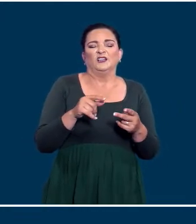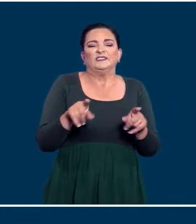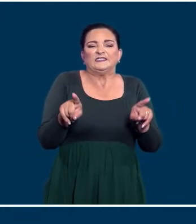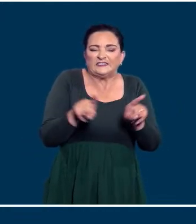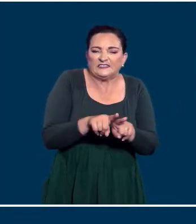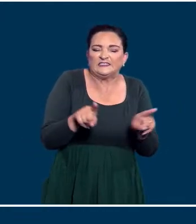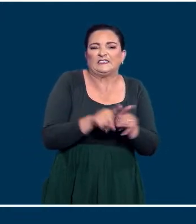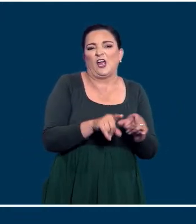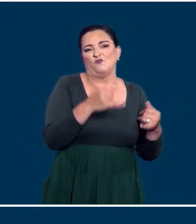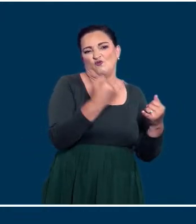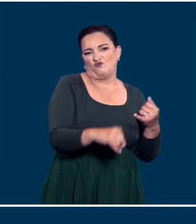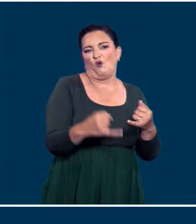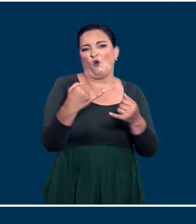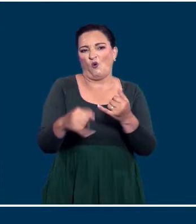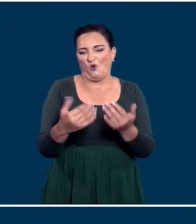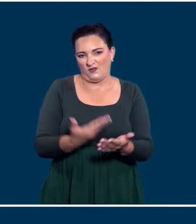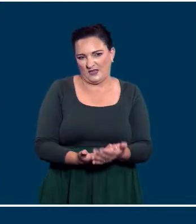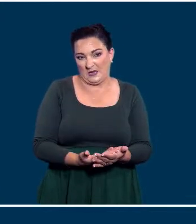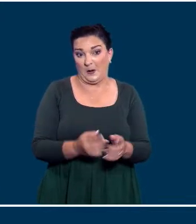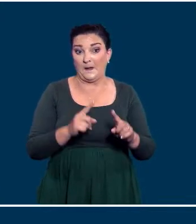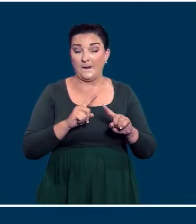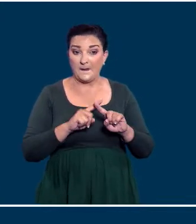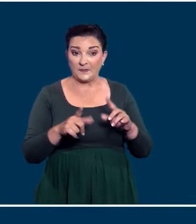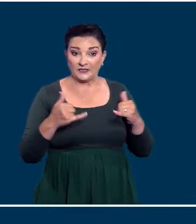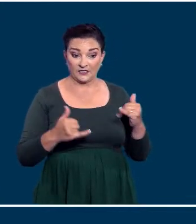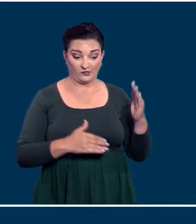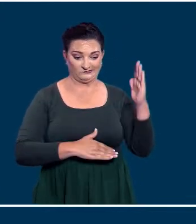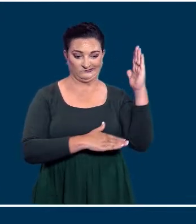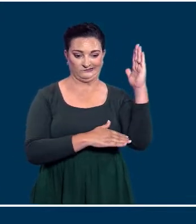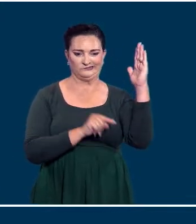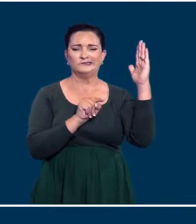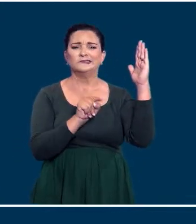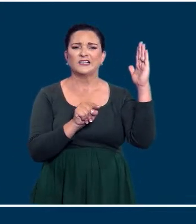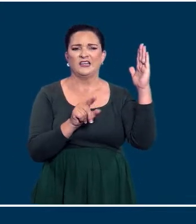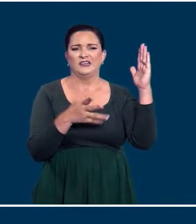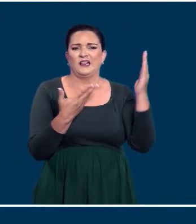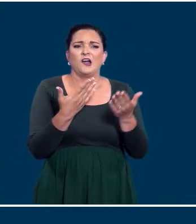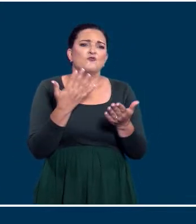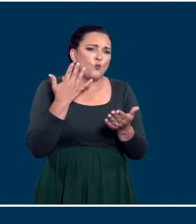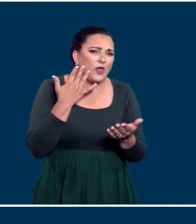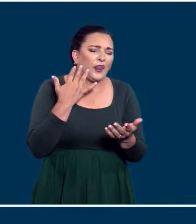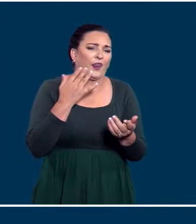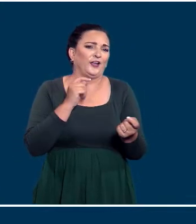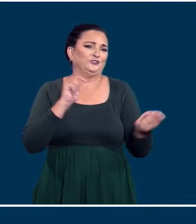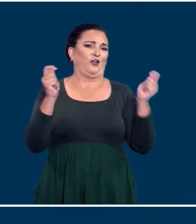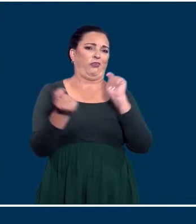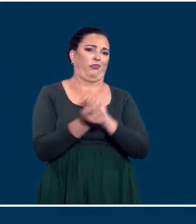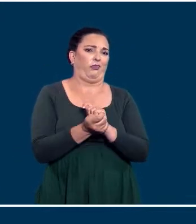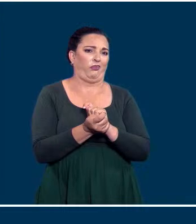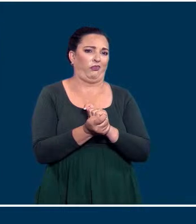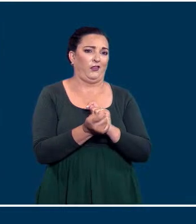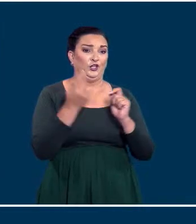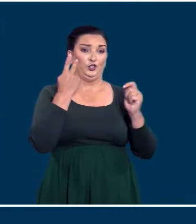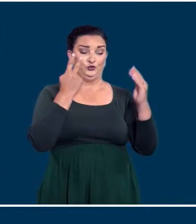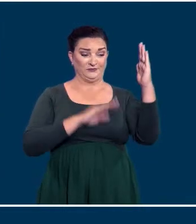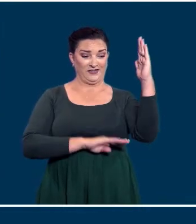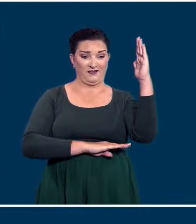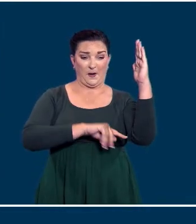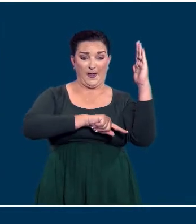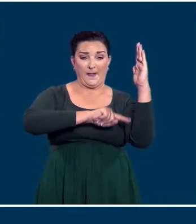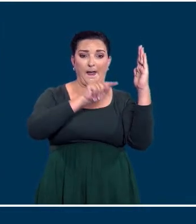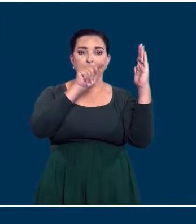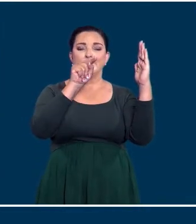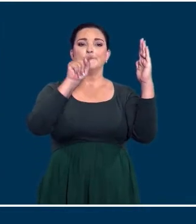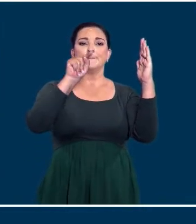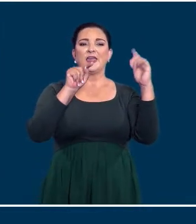way. And part of that is just simply the turning point story. So inflation peaked at the end of